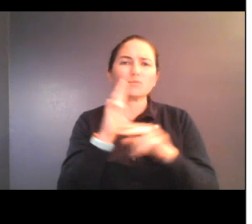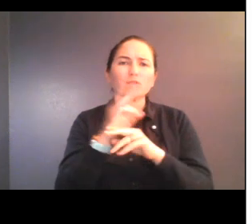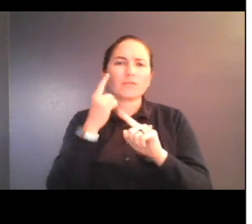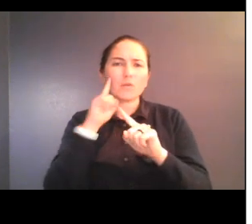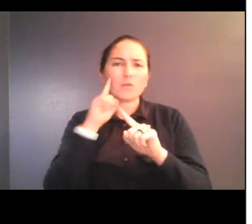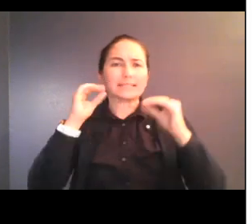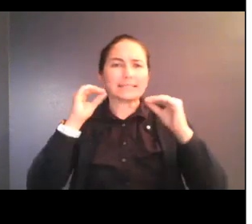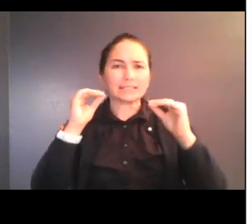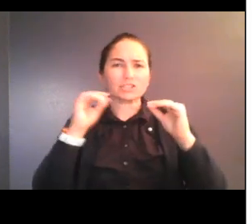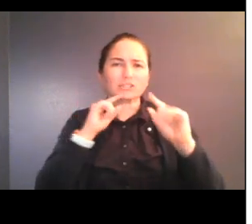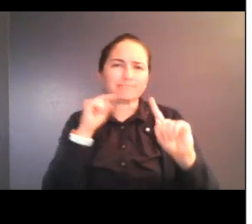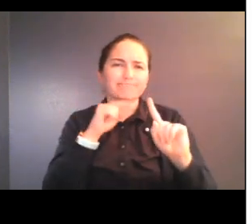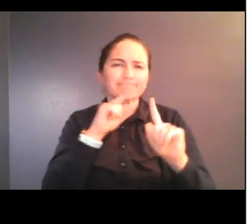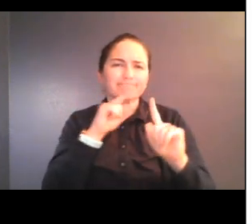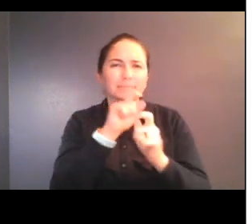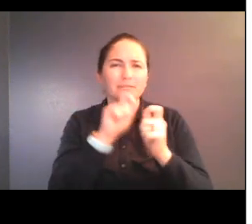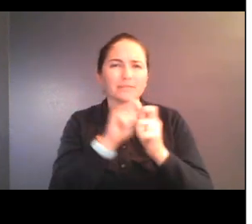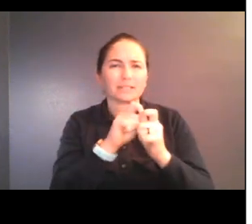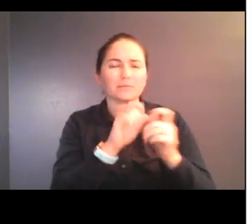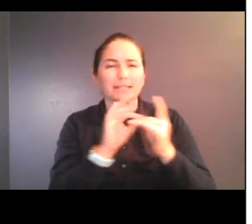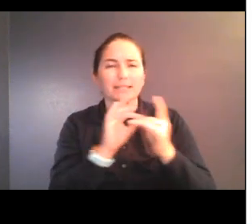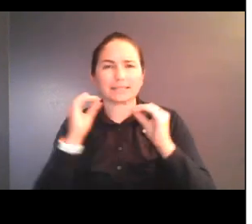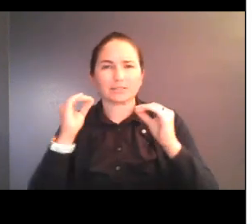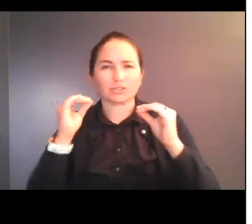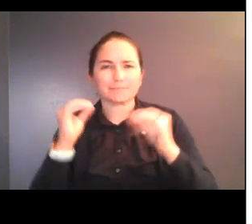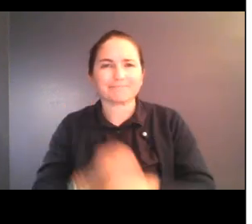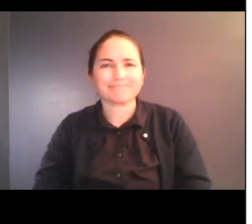in particular. We'll get back there.